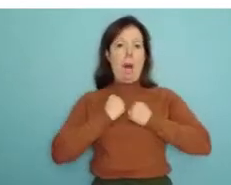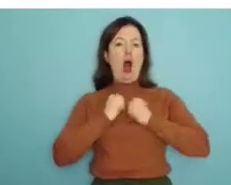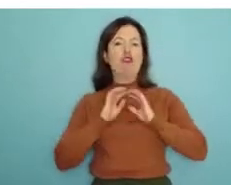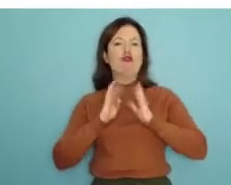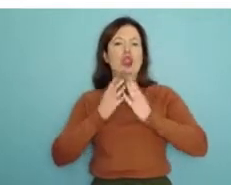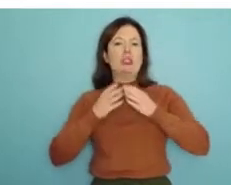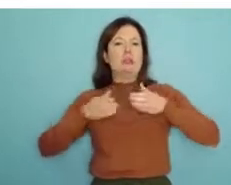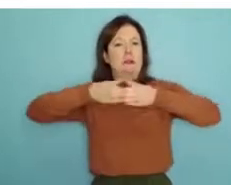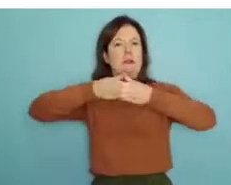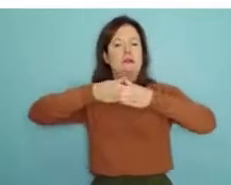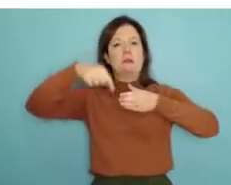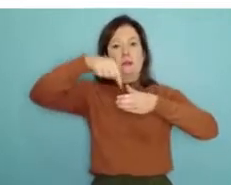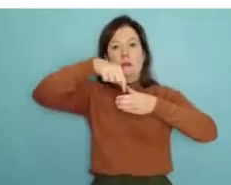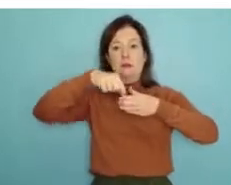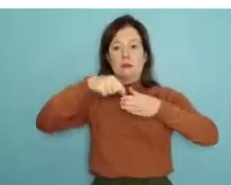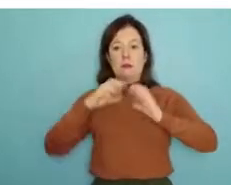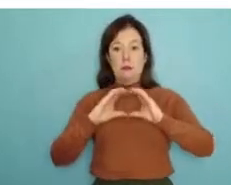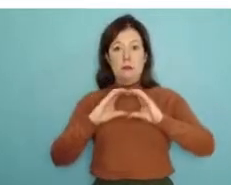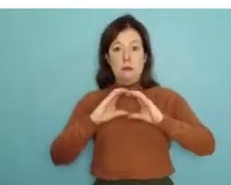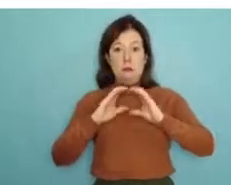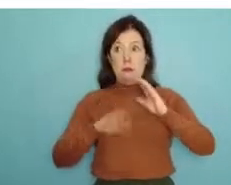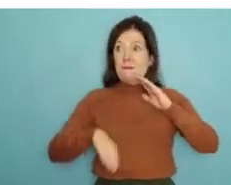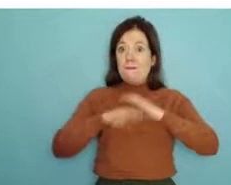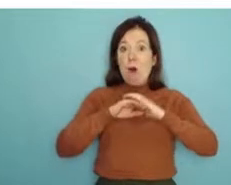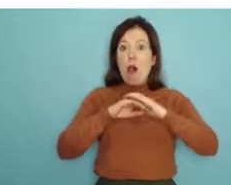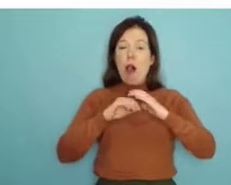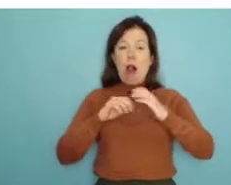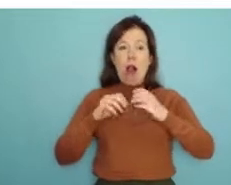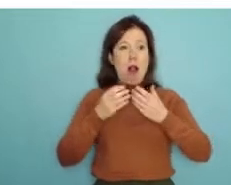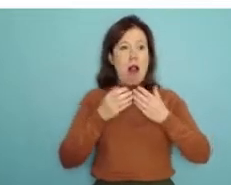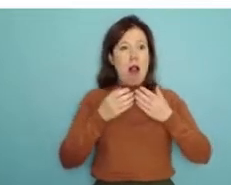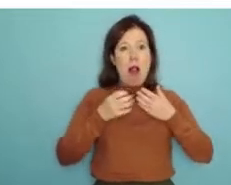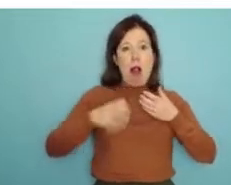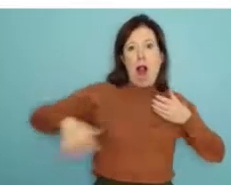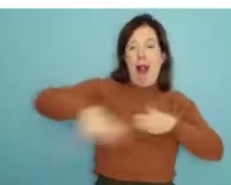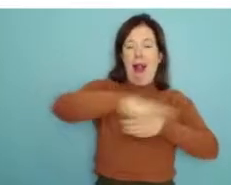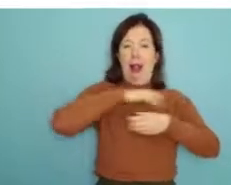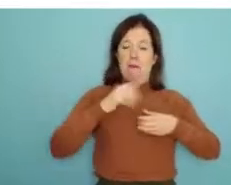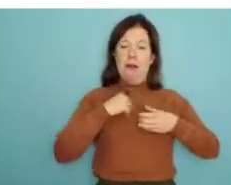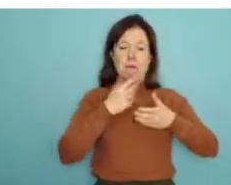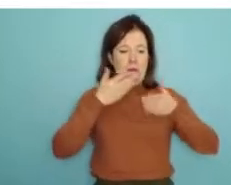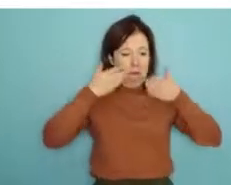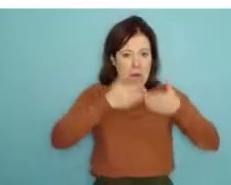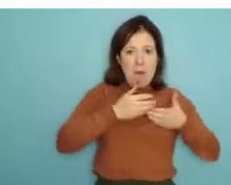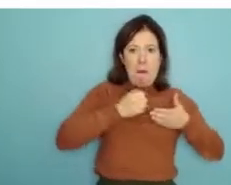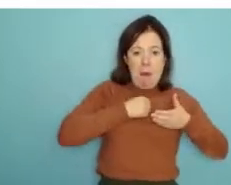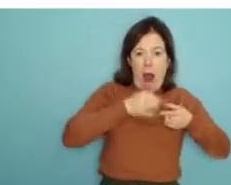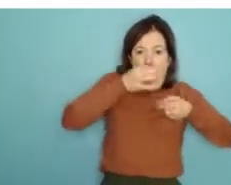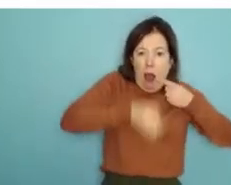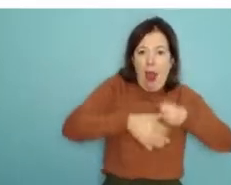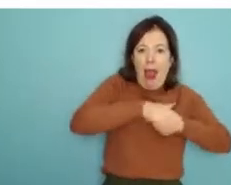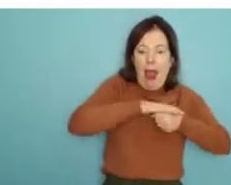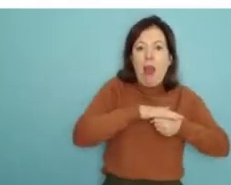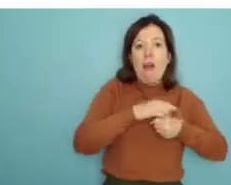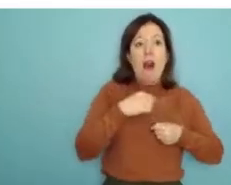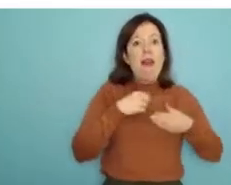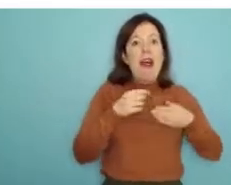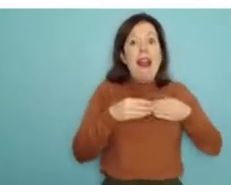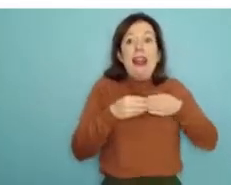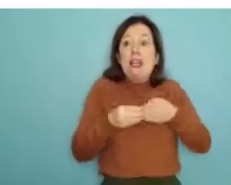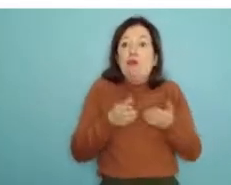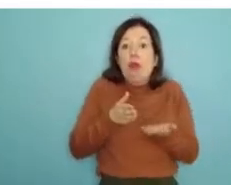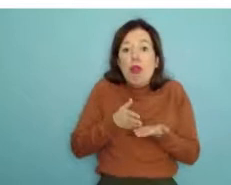wasn't even focused on the whole of that. I was focused on about an eighth of it. So really, as I've gone through my leadership journey, I've had